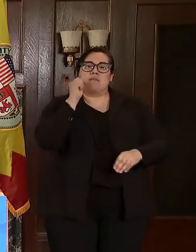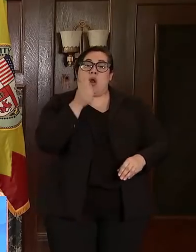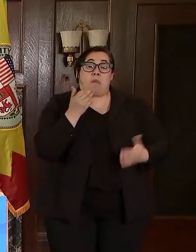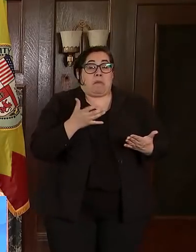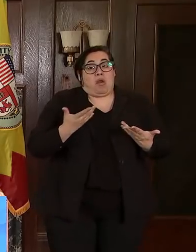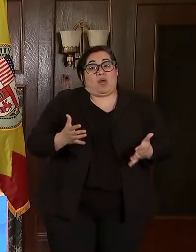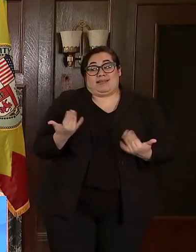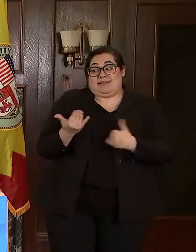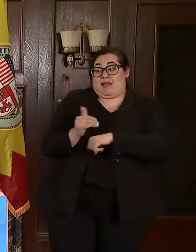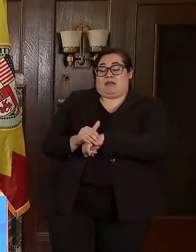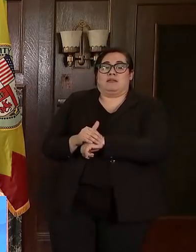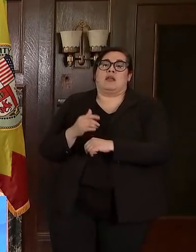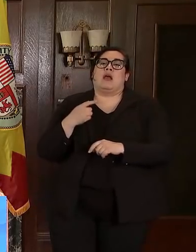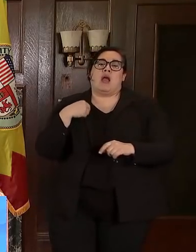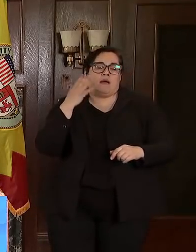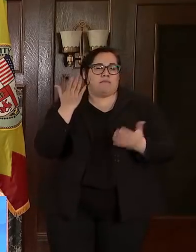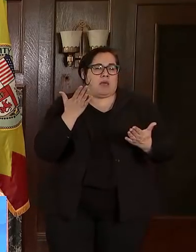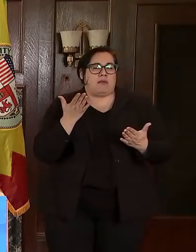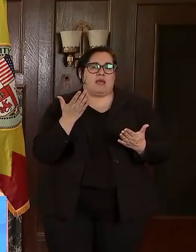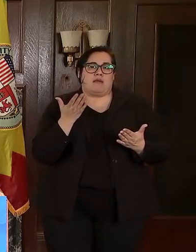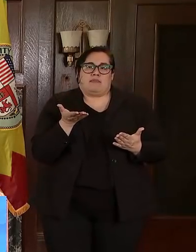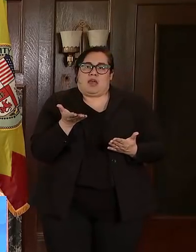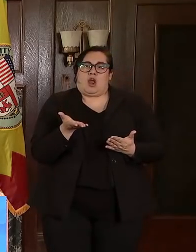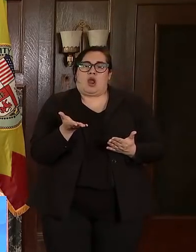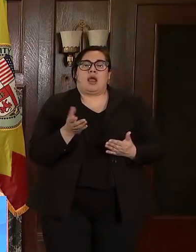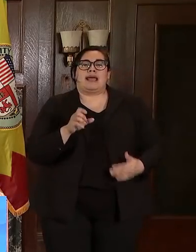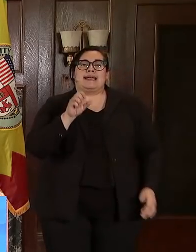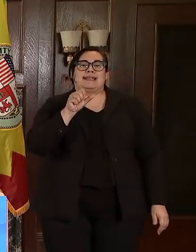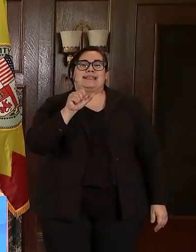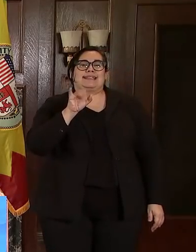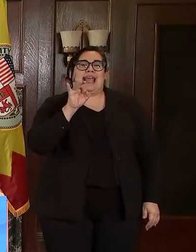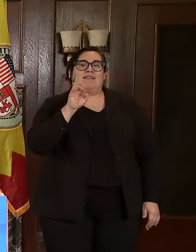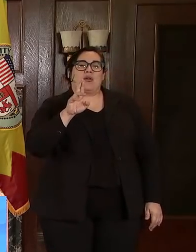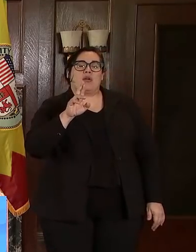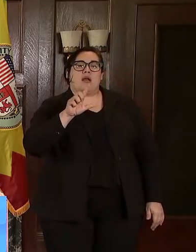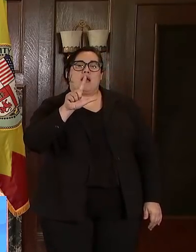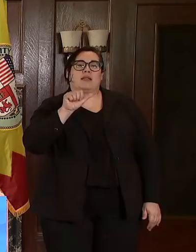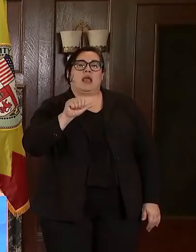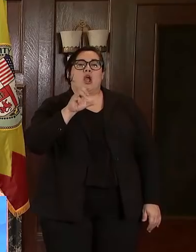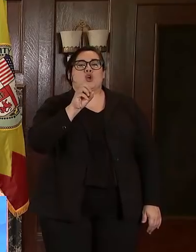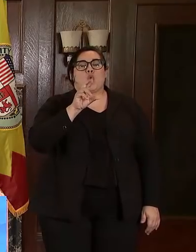tonight. We might be there at the Safer LA,